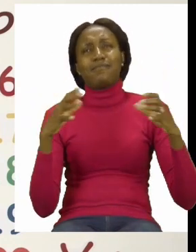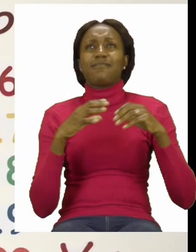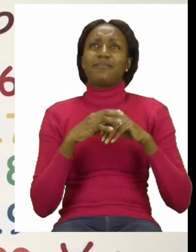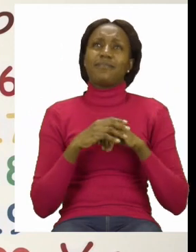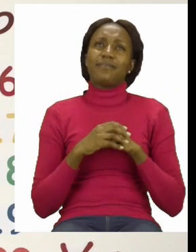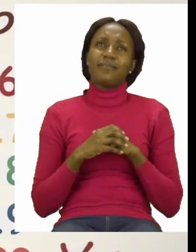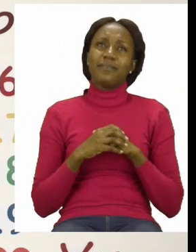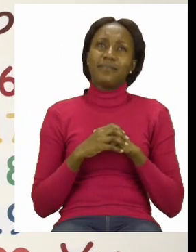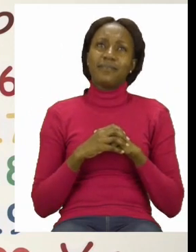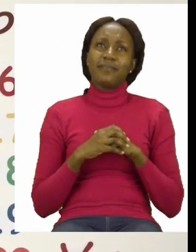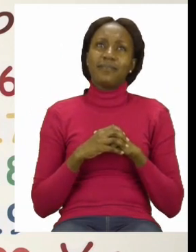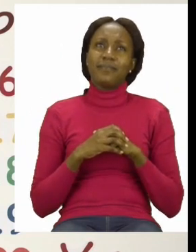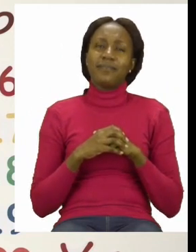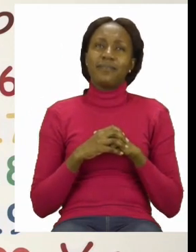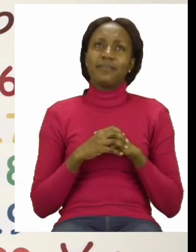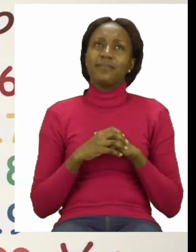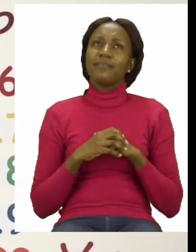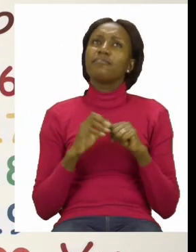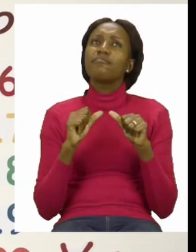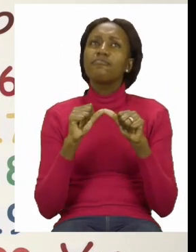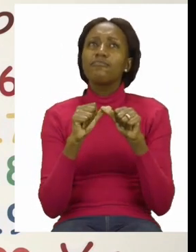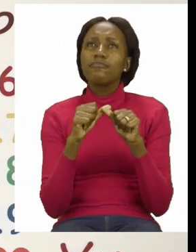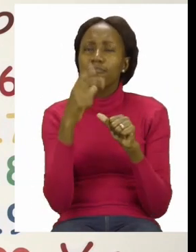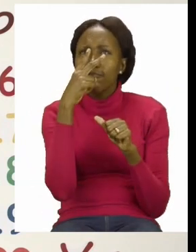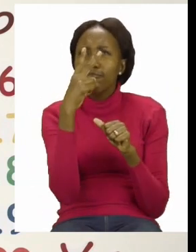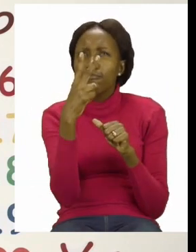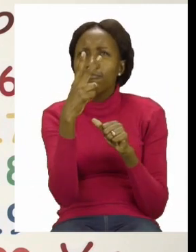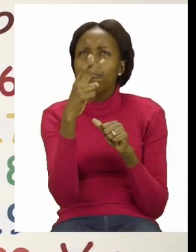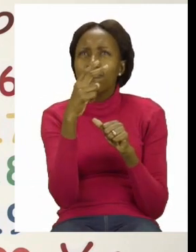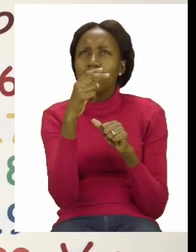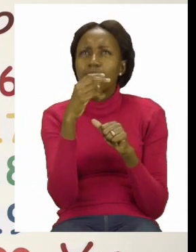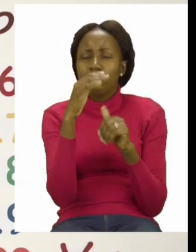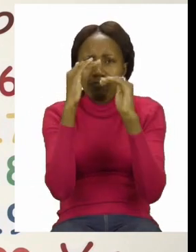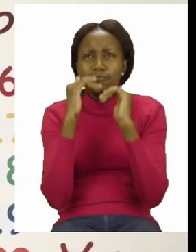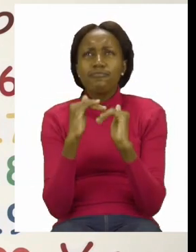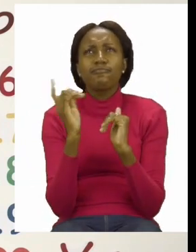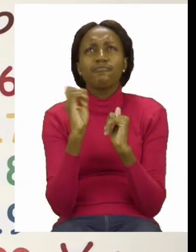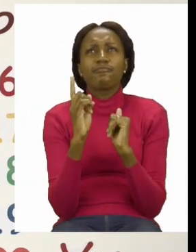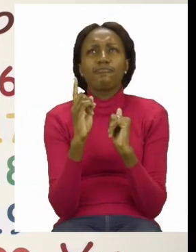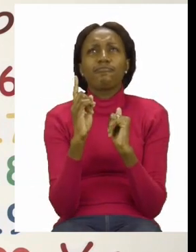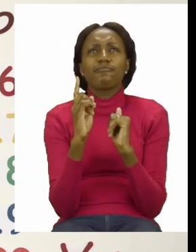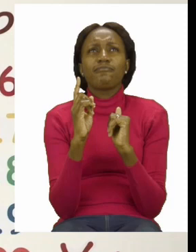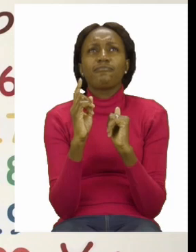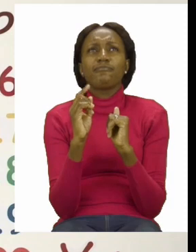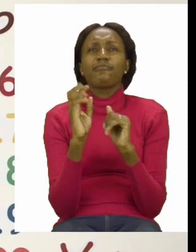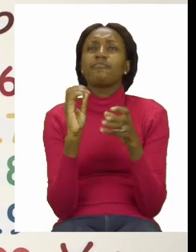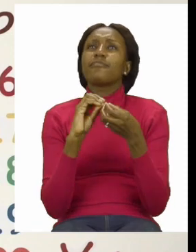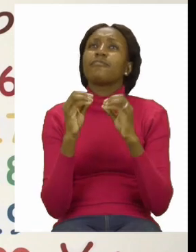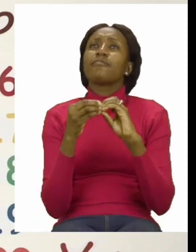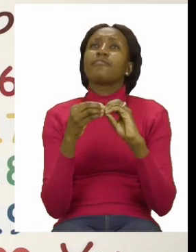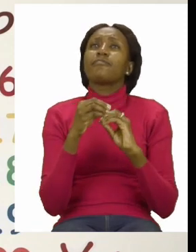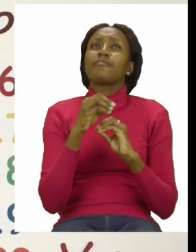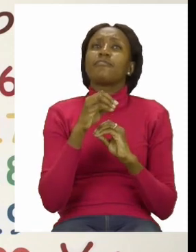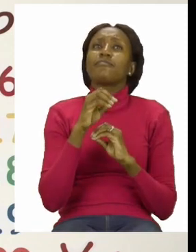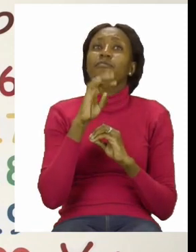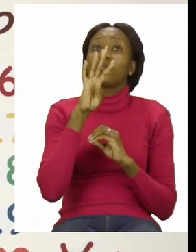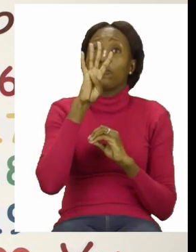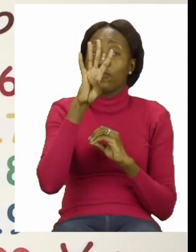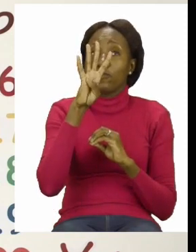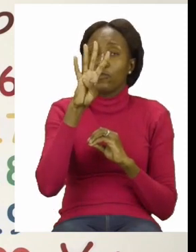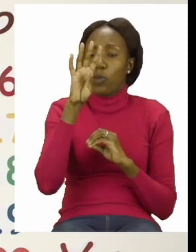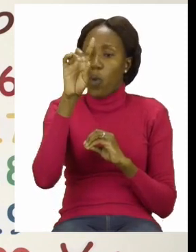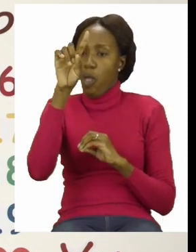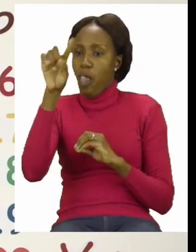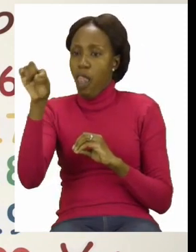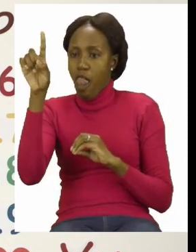need to continue by trying to find the next one. And the next one in our number line is 4. So we're